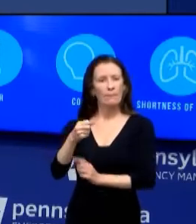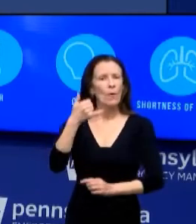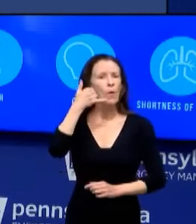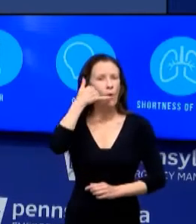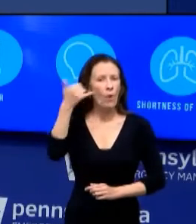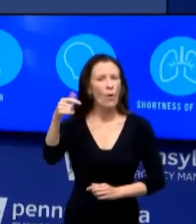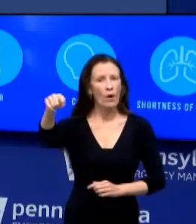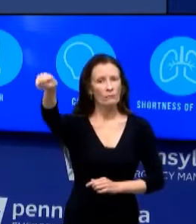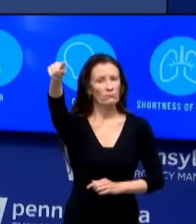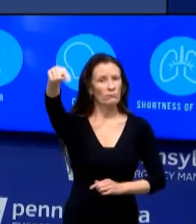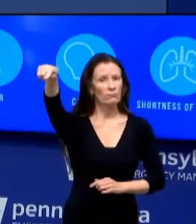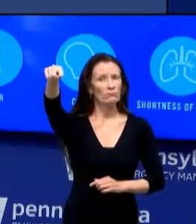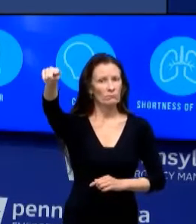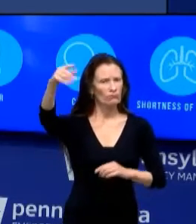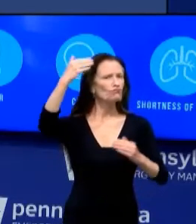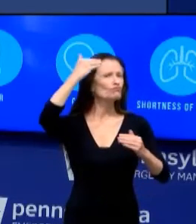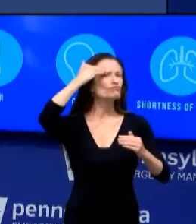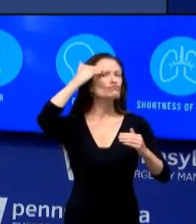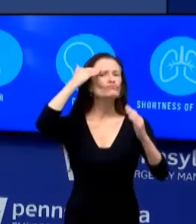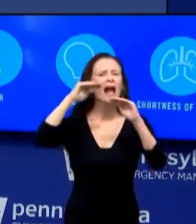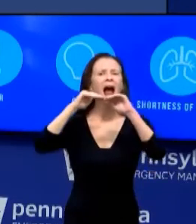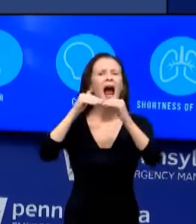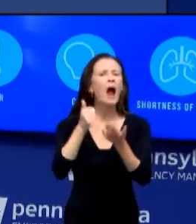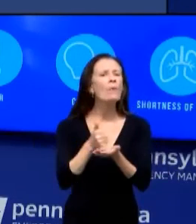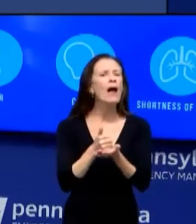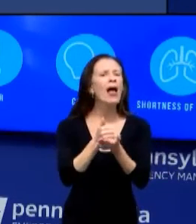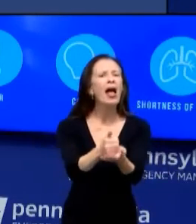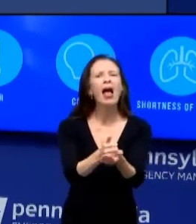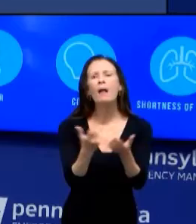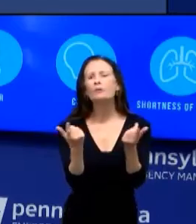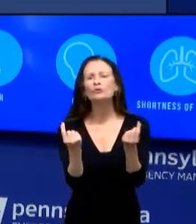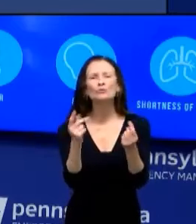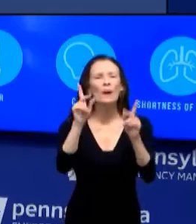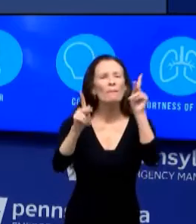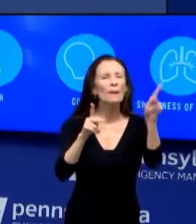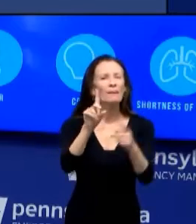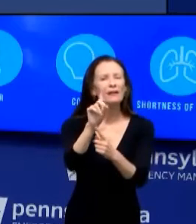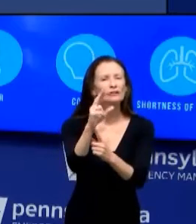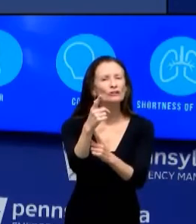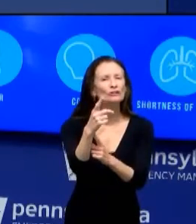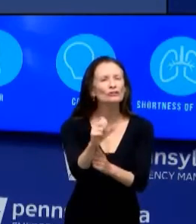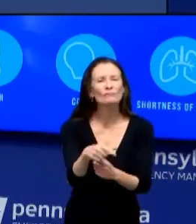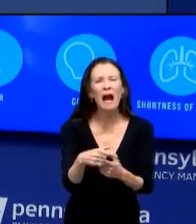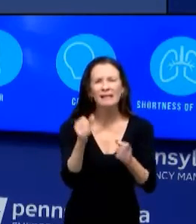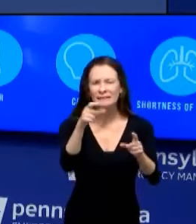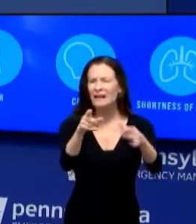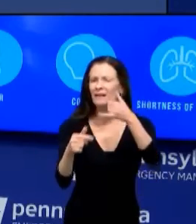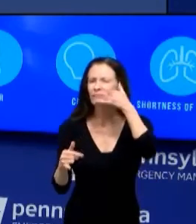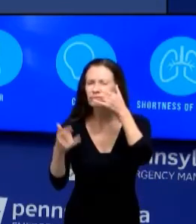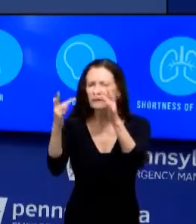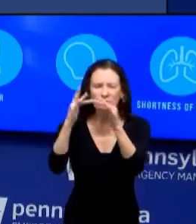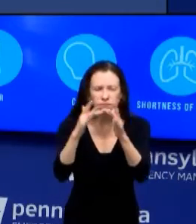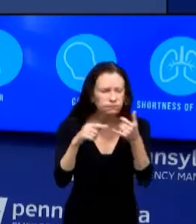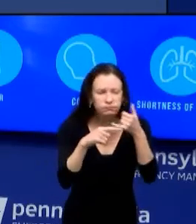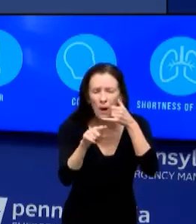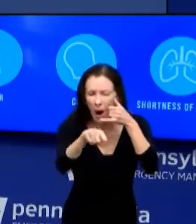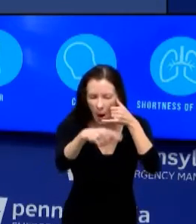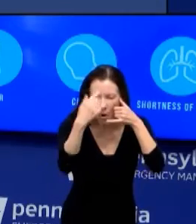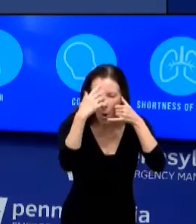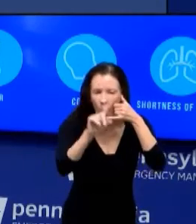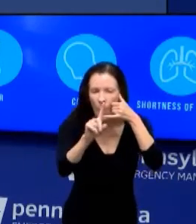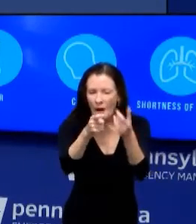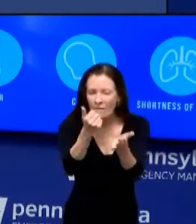can be found and you are connected to treatment providers. Even during